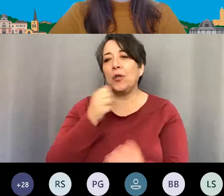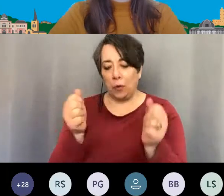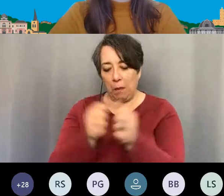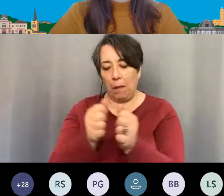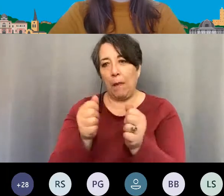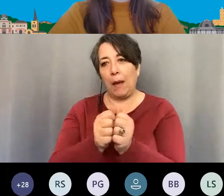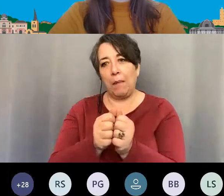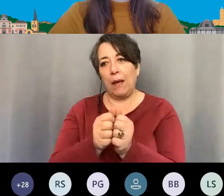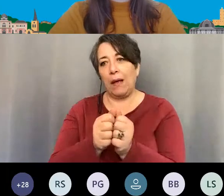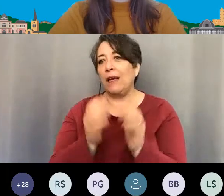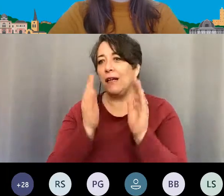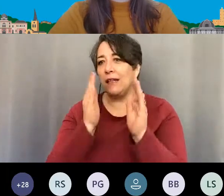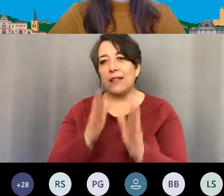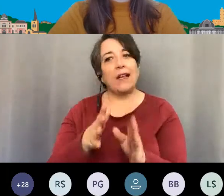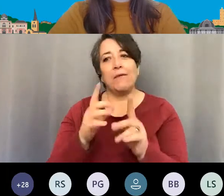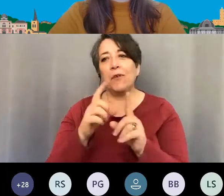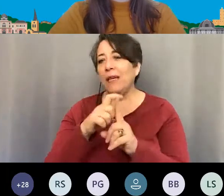digital.